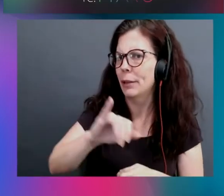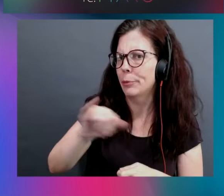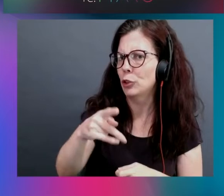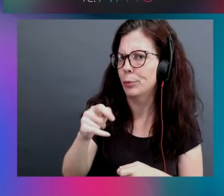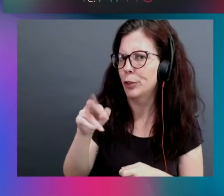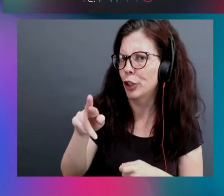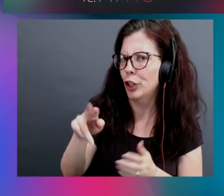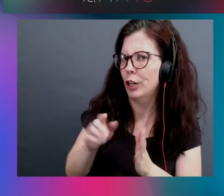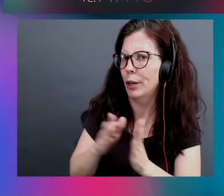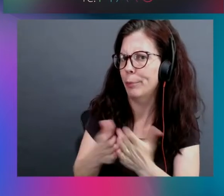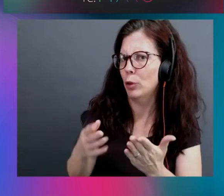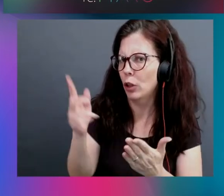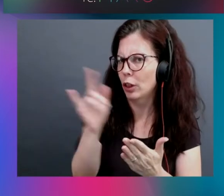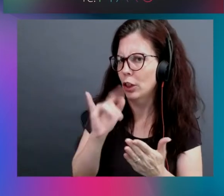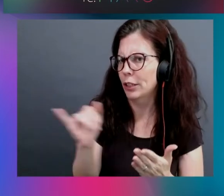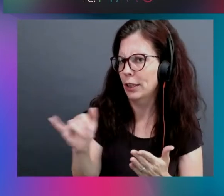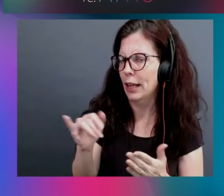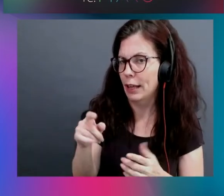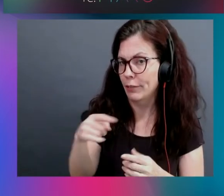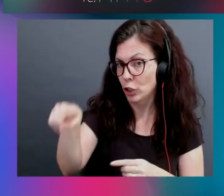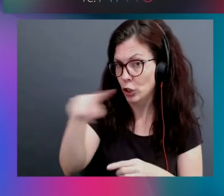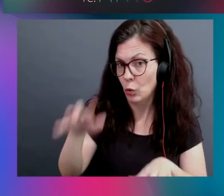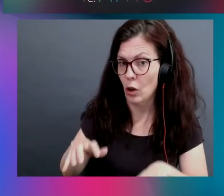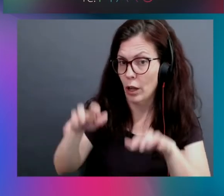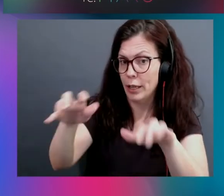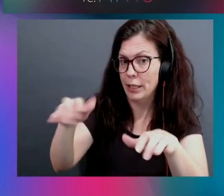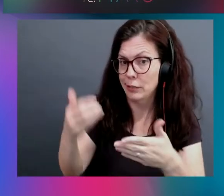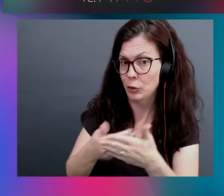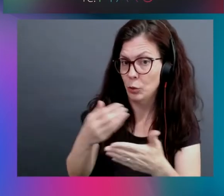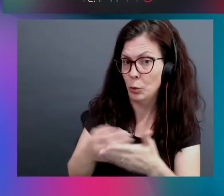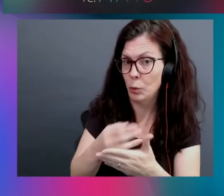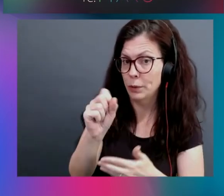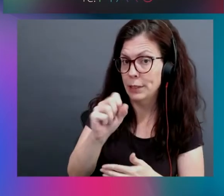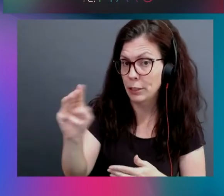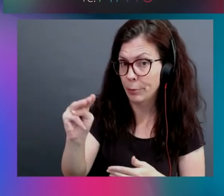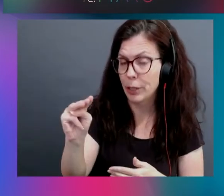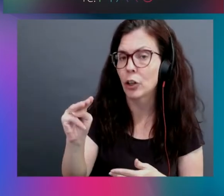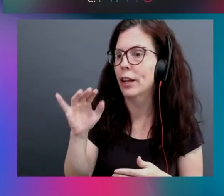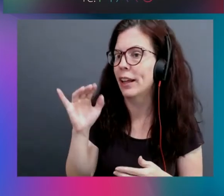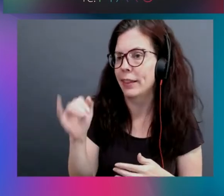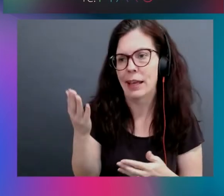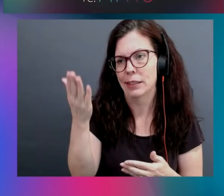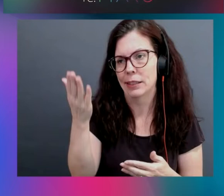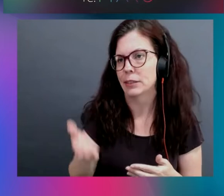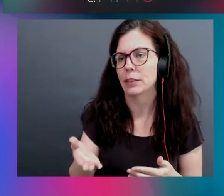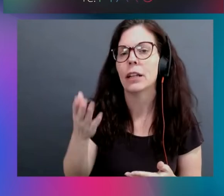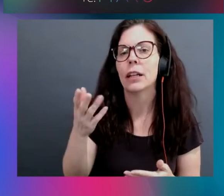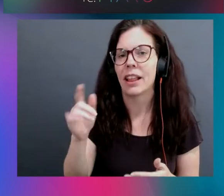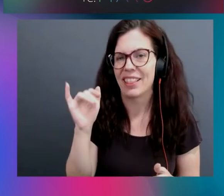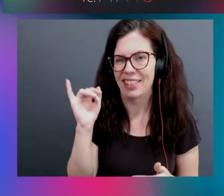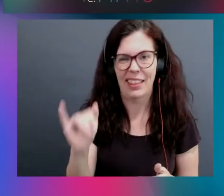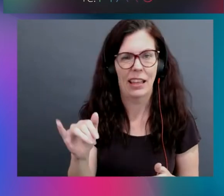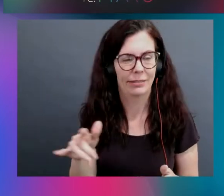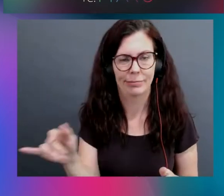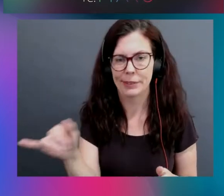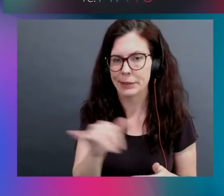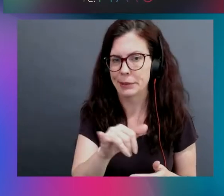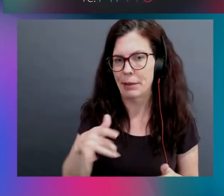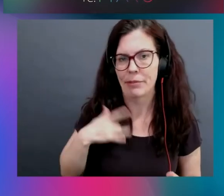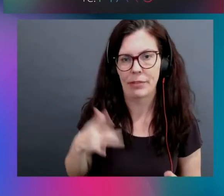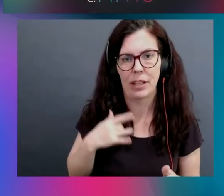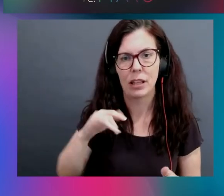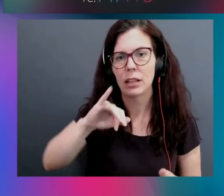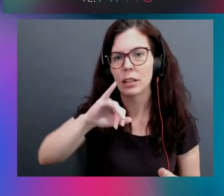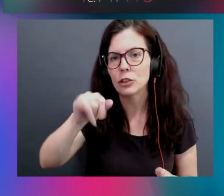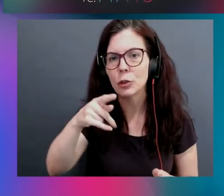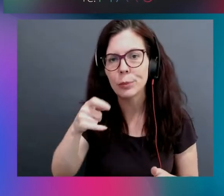this is for audience who are new to SageMaker. It's just like you will get a feel of Jupyter Notebook, but